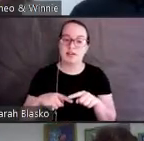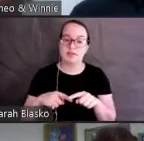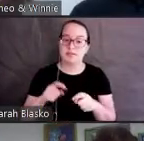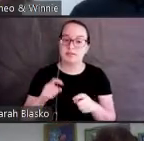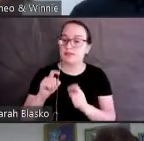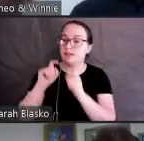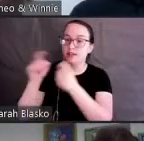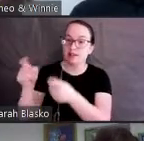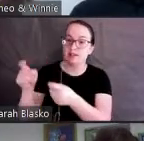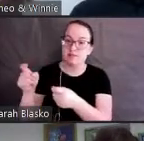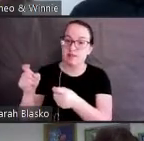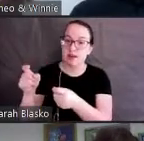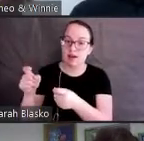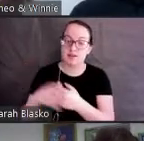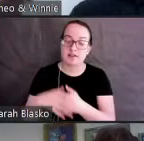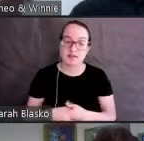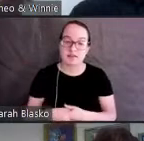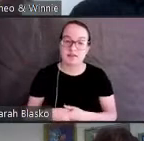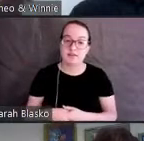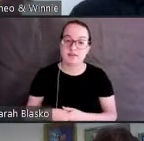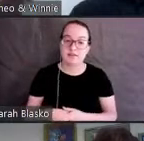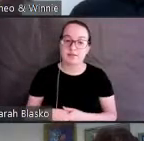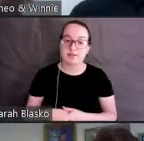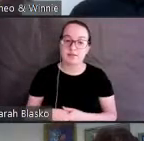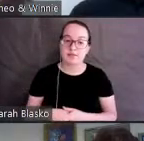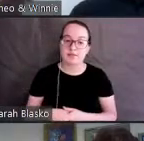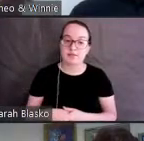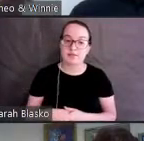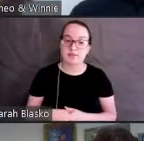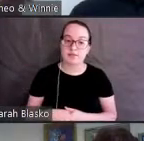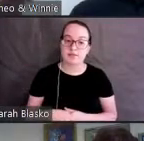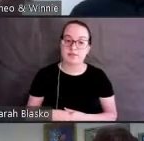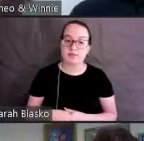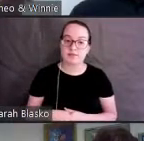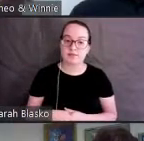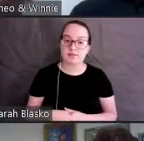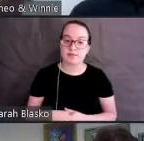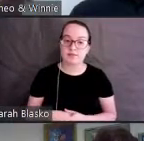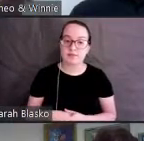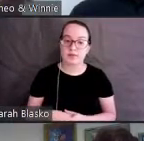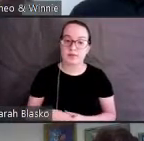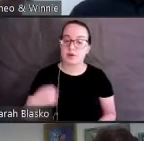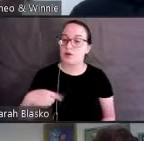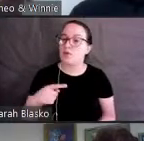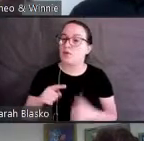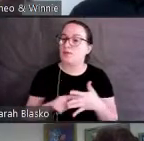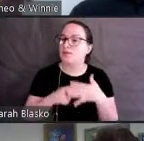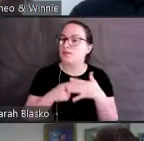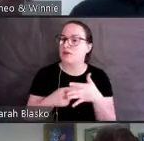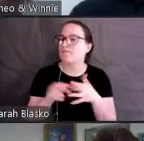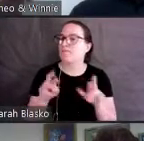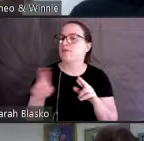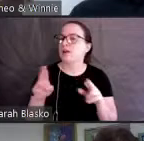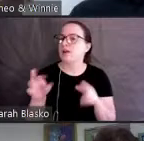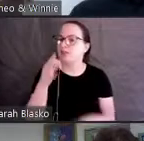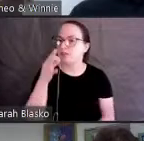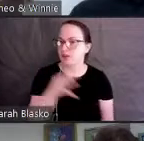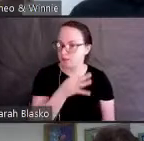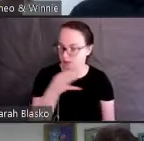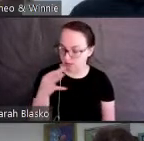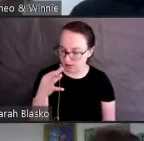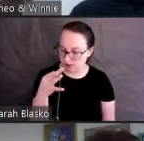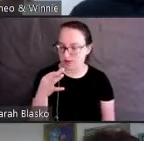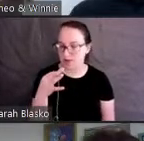a part of the mission. So as we get ready to look at, as we get ready to take communion together, you know, via